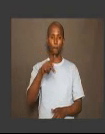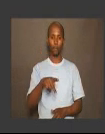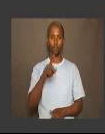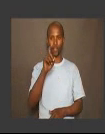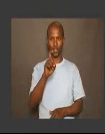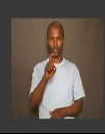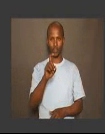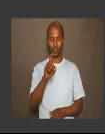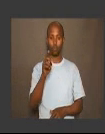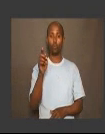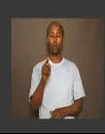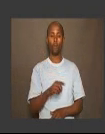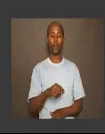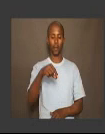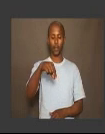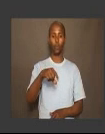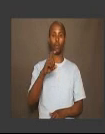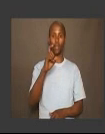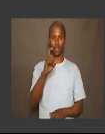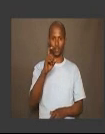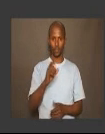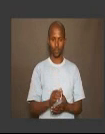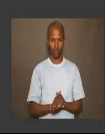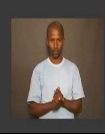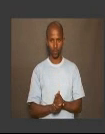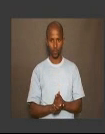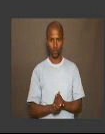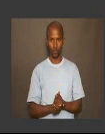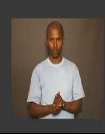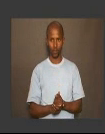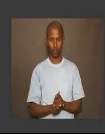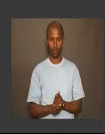X over Q of X.